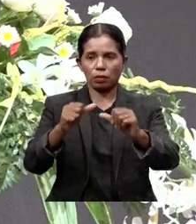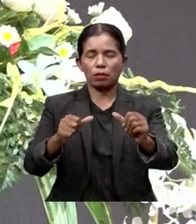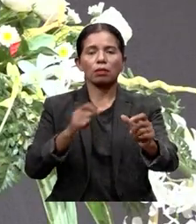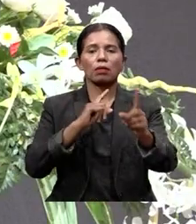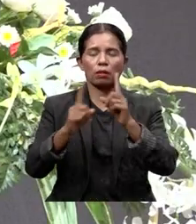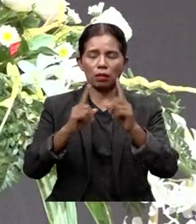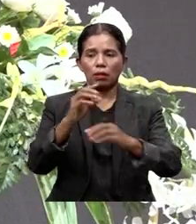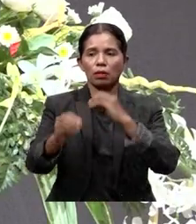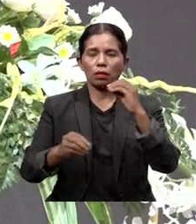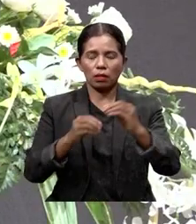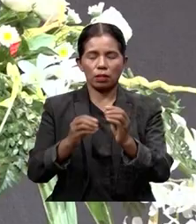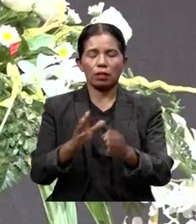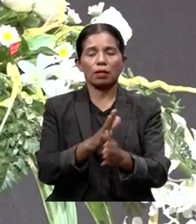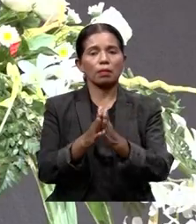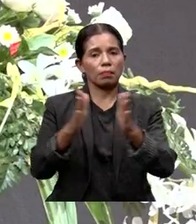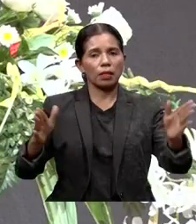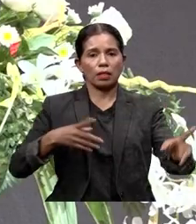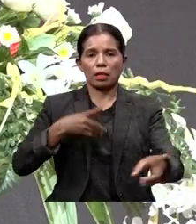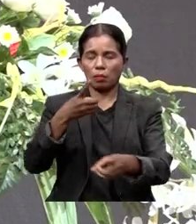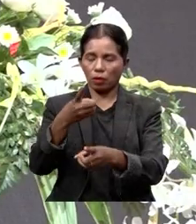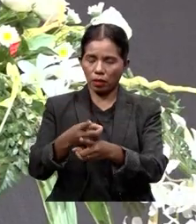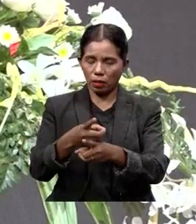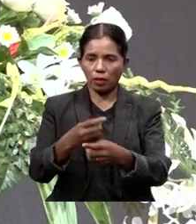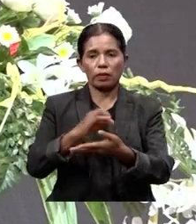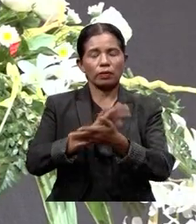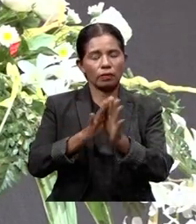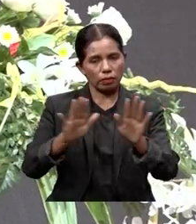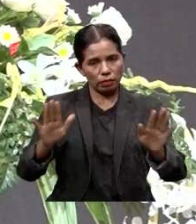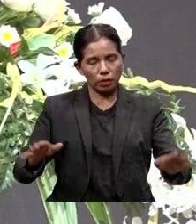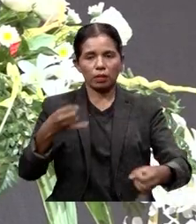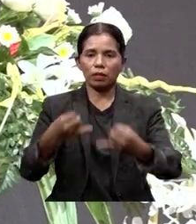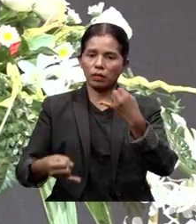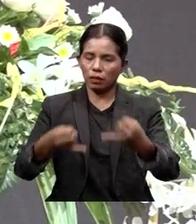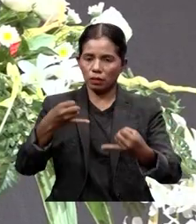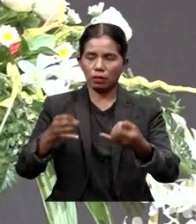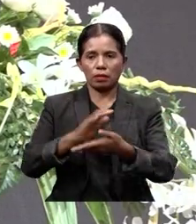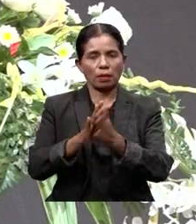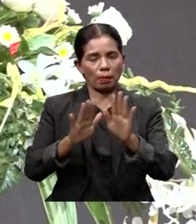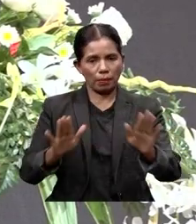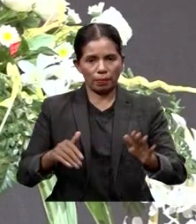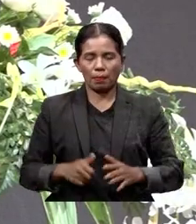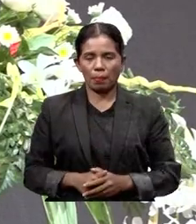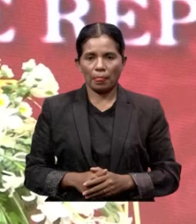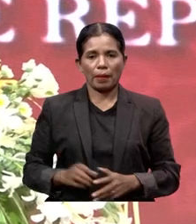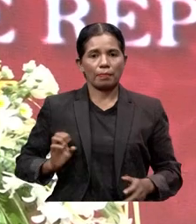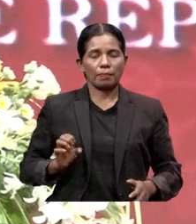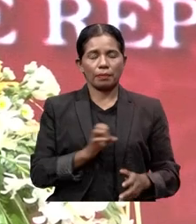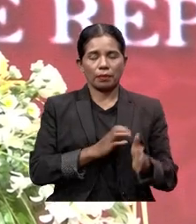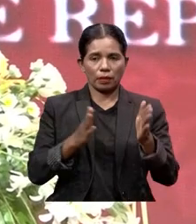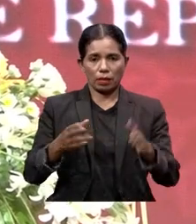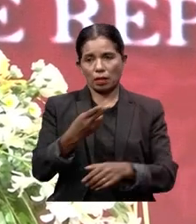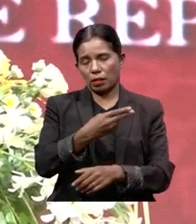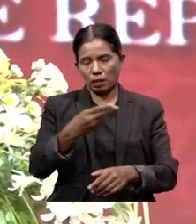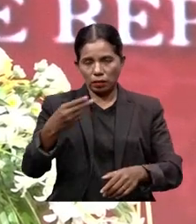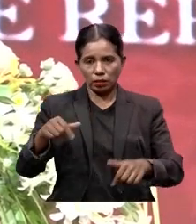a beacon of democracy, freedom, justice, and peace. E a Bíblia Nemos, embaixador da República Indonésia e